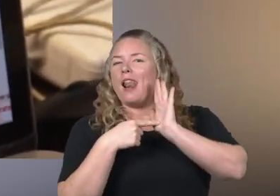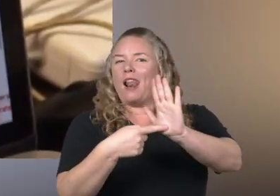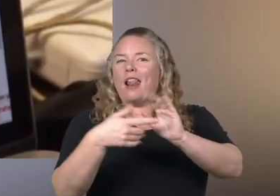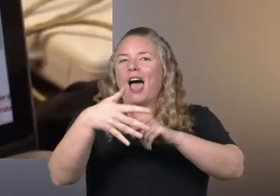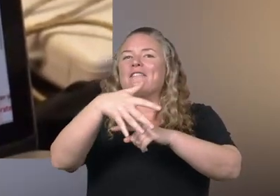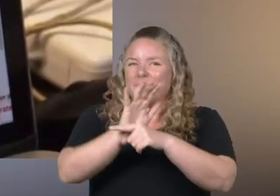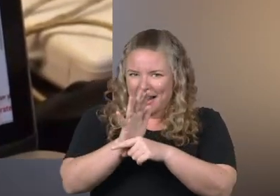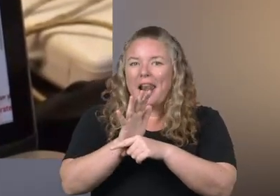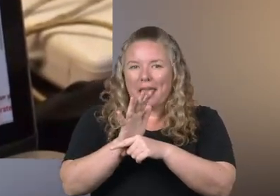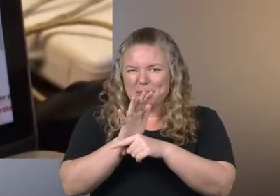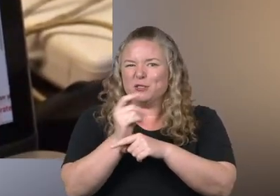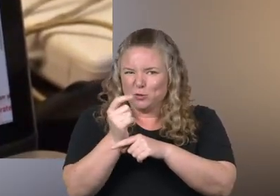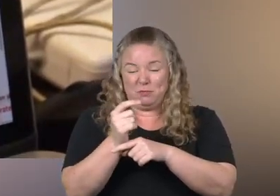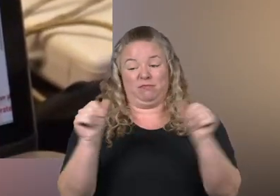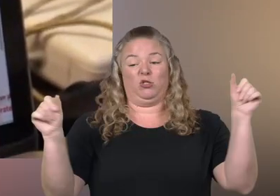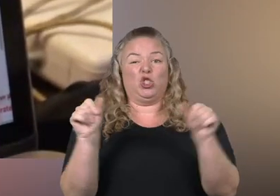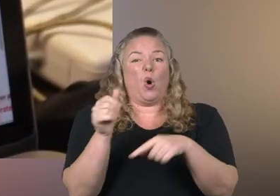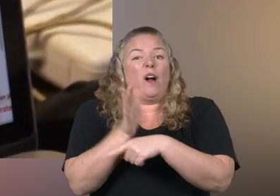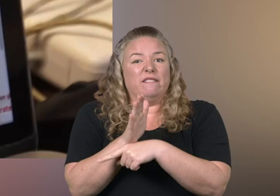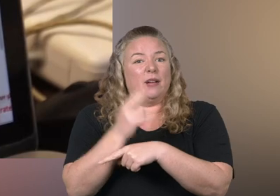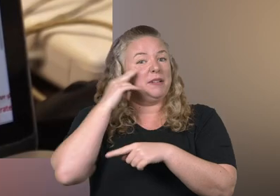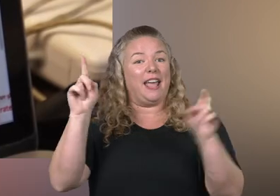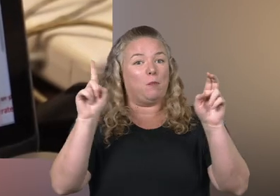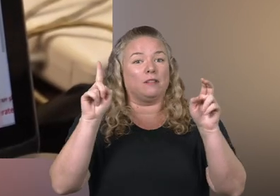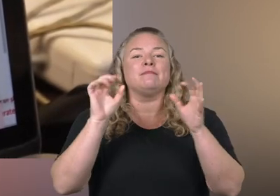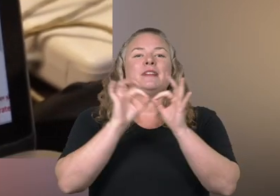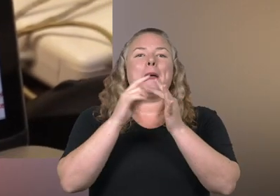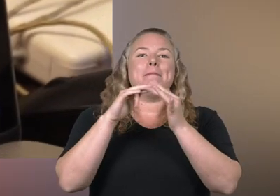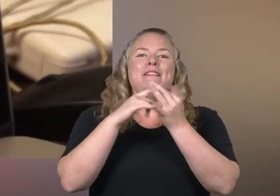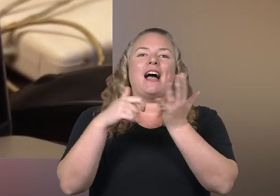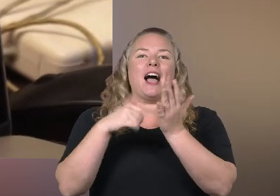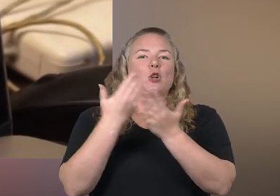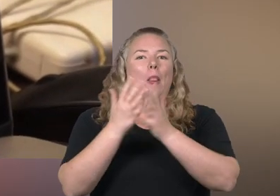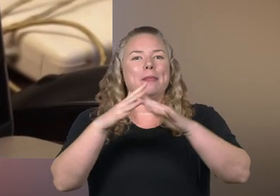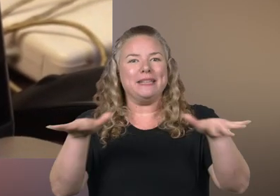But there's this lovely bit of film, which I'm going to show you, very short film,